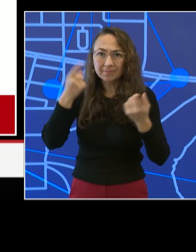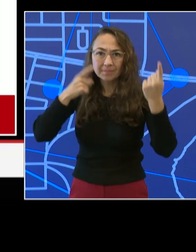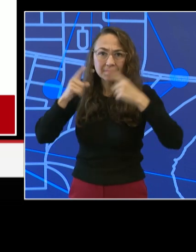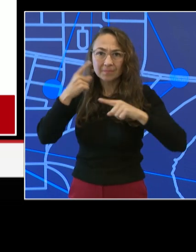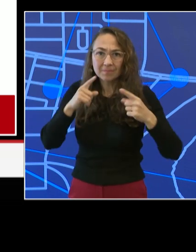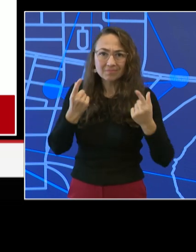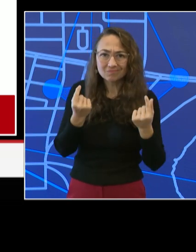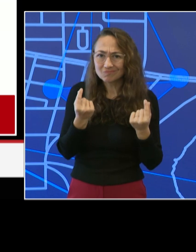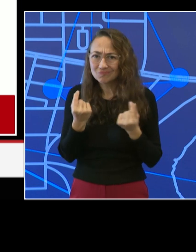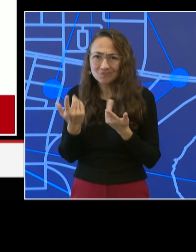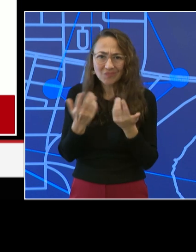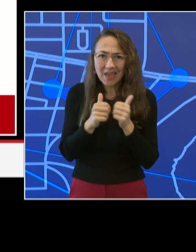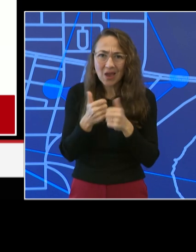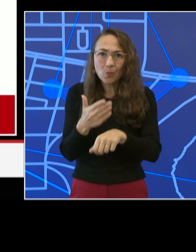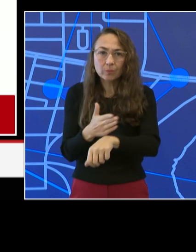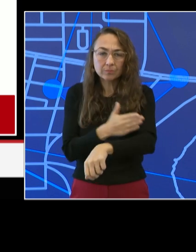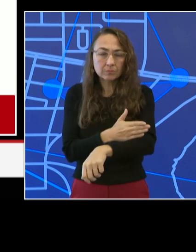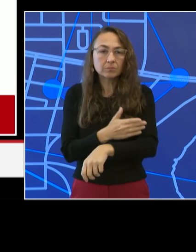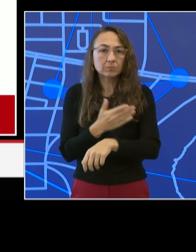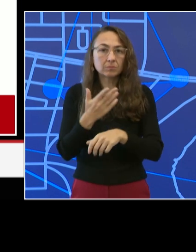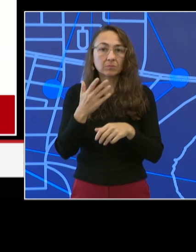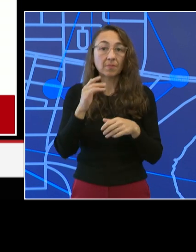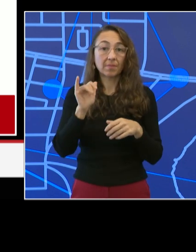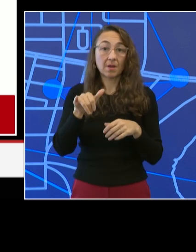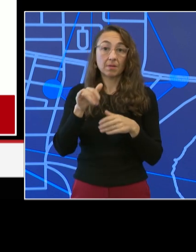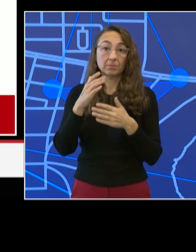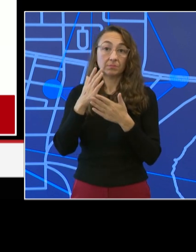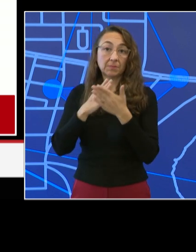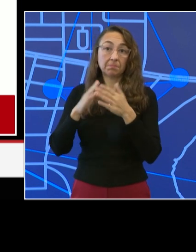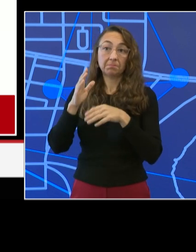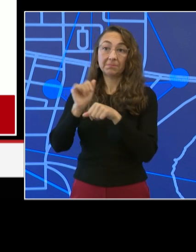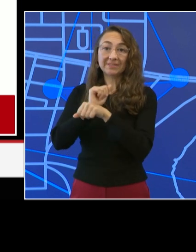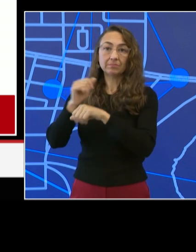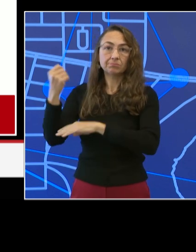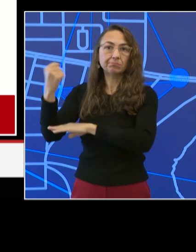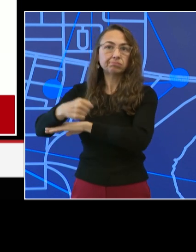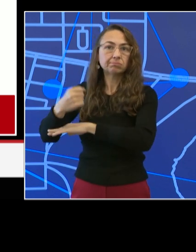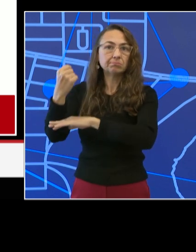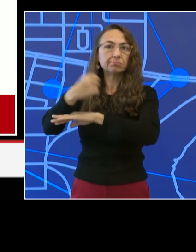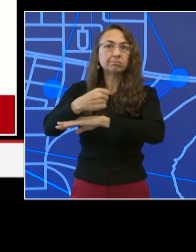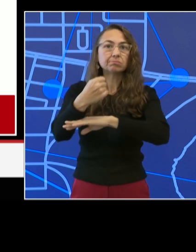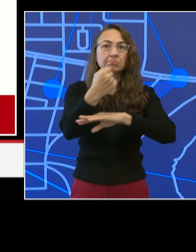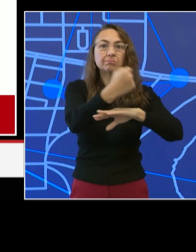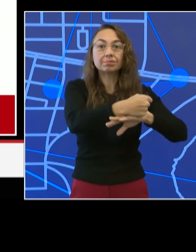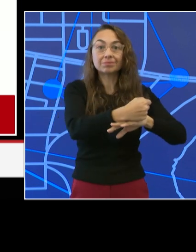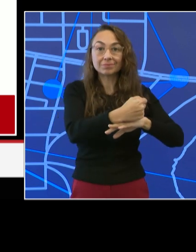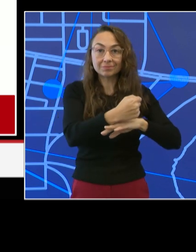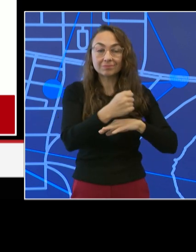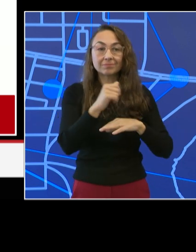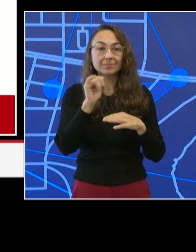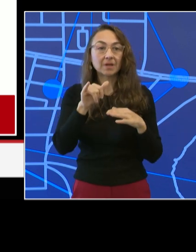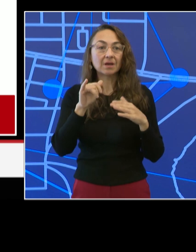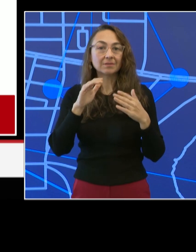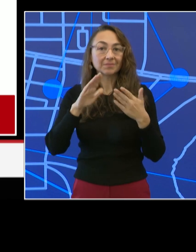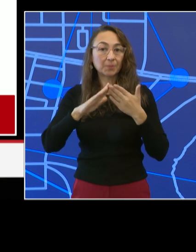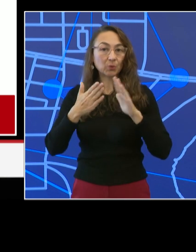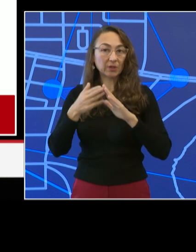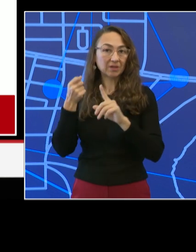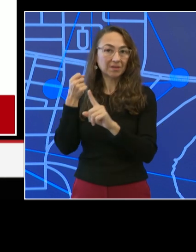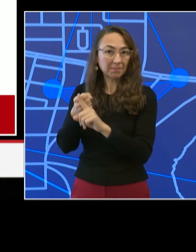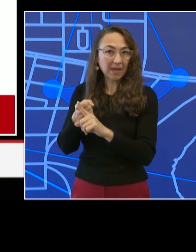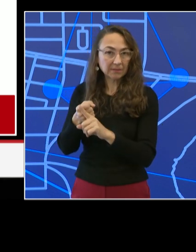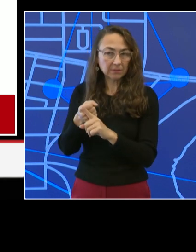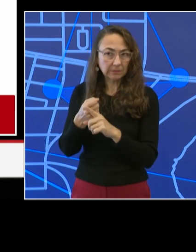the loss of some of these retail organizations would have significant impact. Hearing from residents that this matters, we were able to